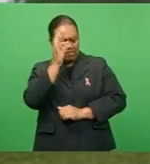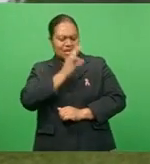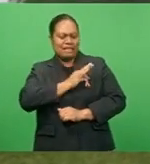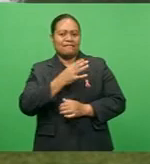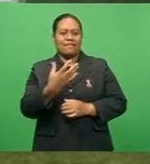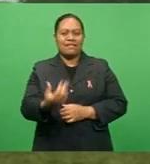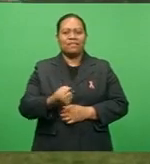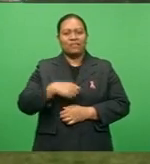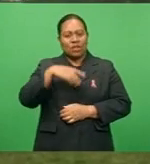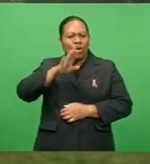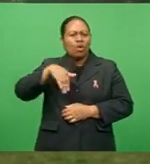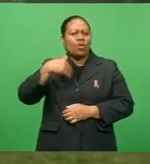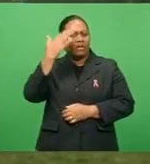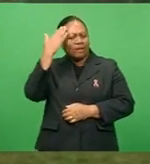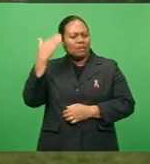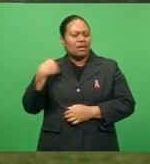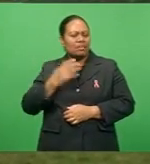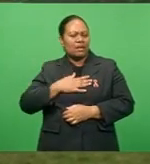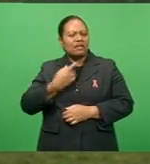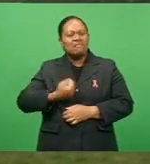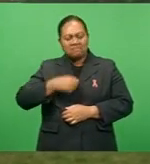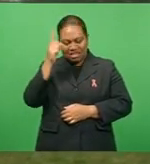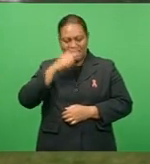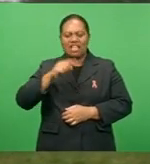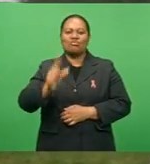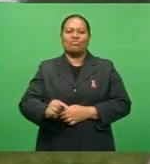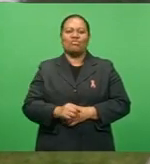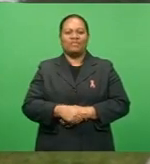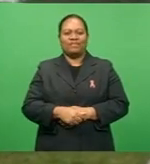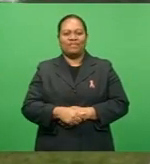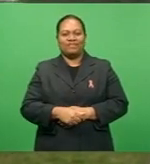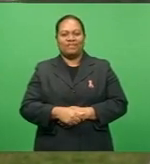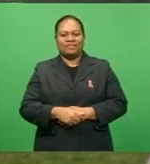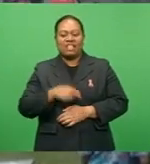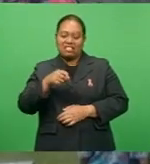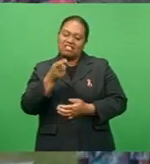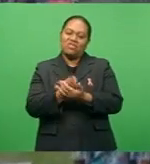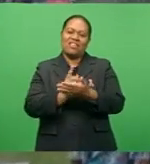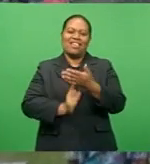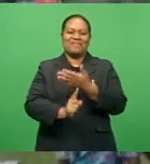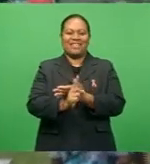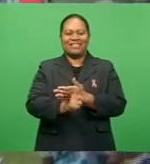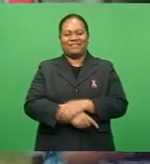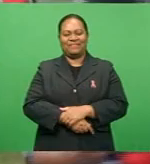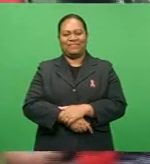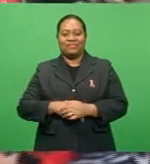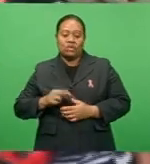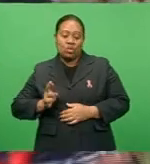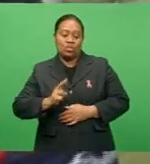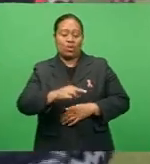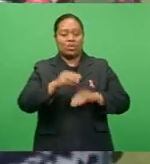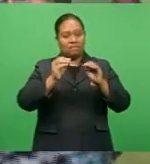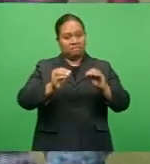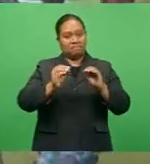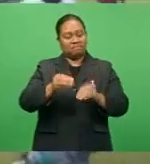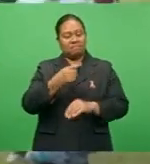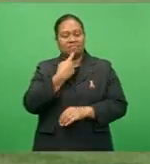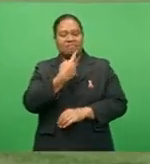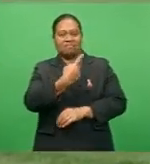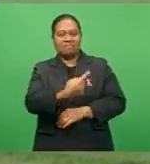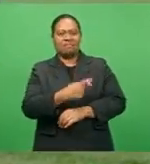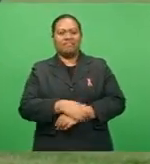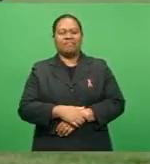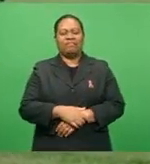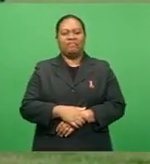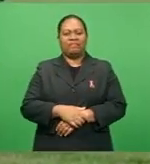trailed Northland by 6 points before fullback Apeni Sandeve converted Ratupeniseni Kotoisuva's last-minute try in a